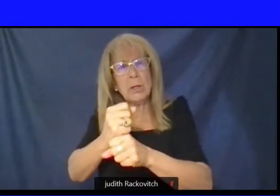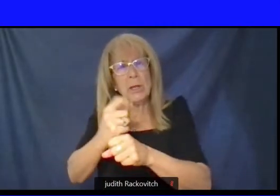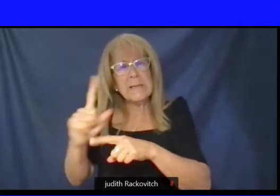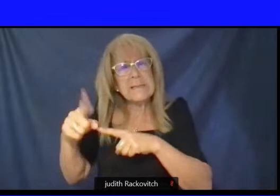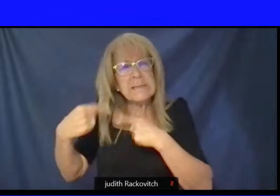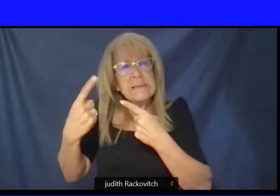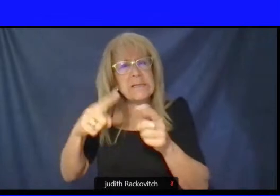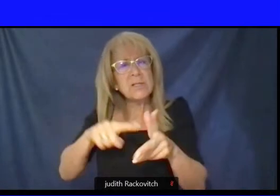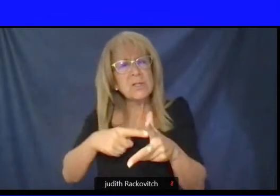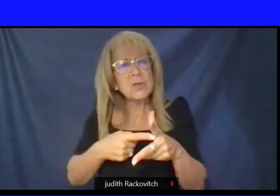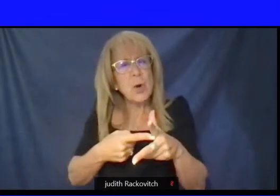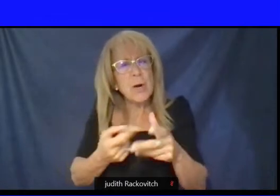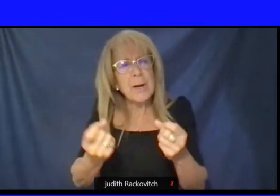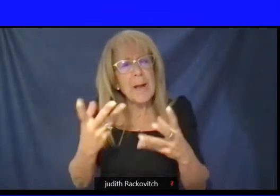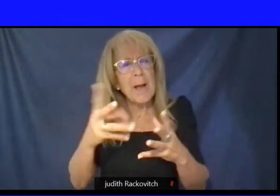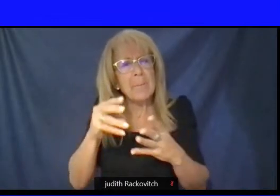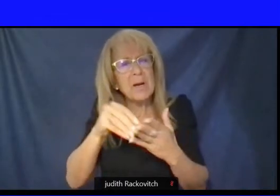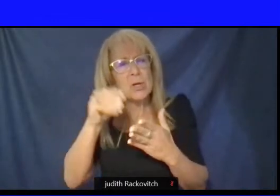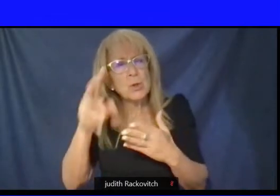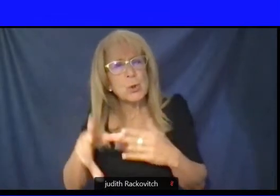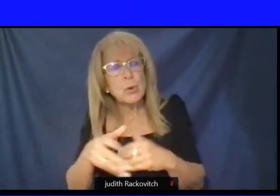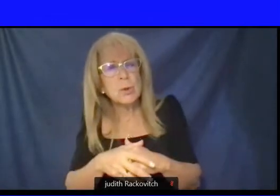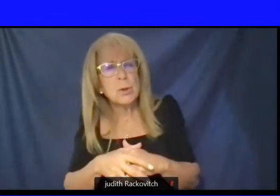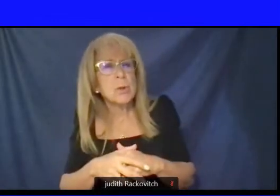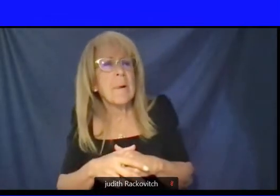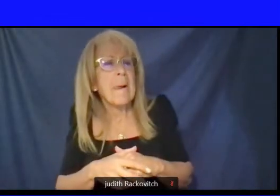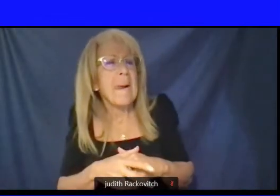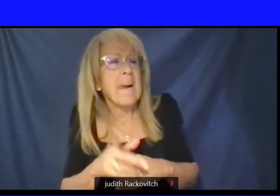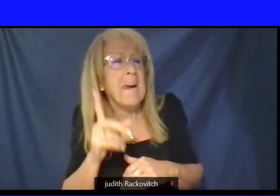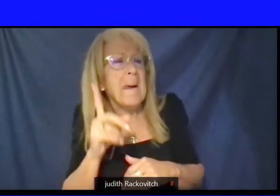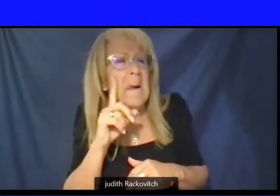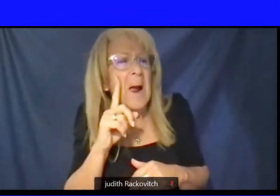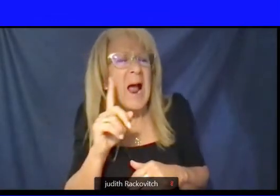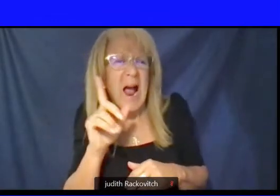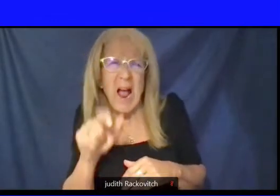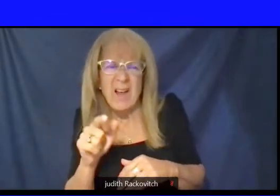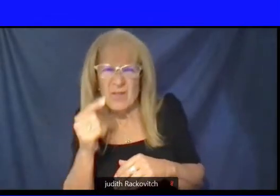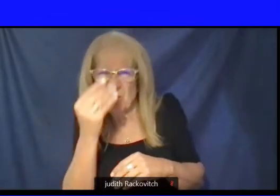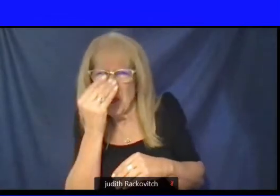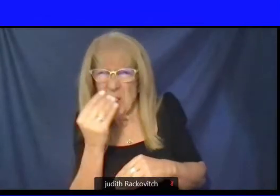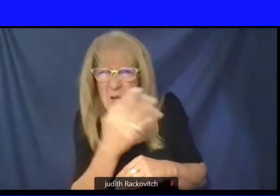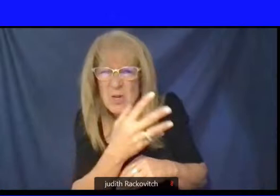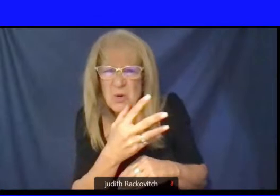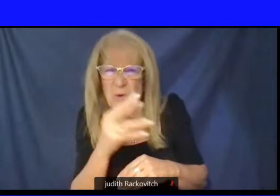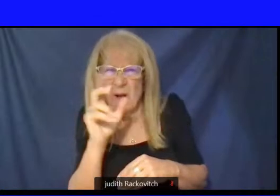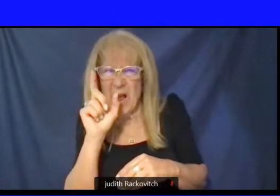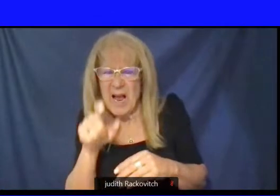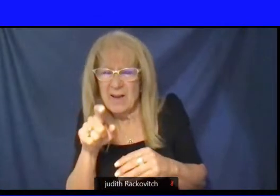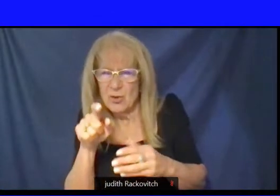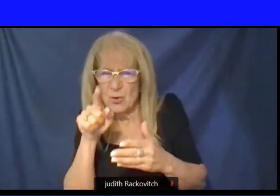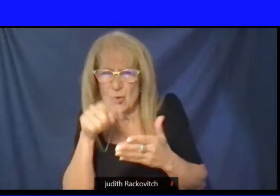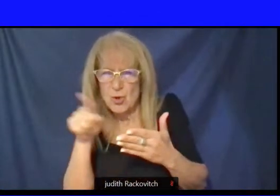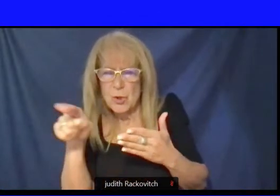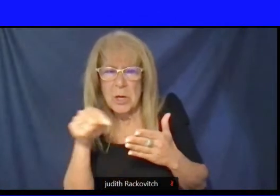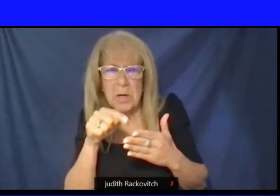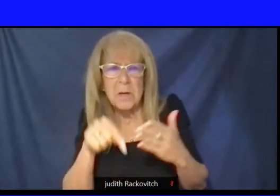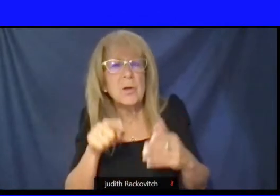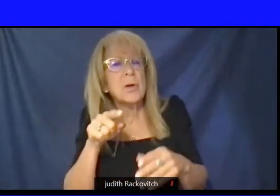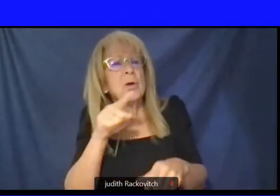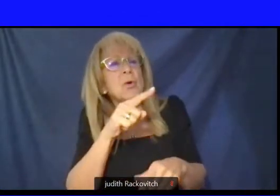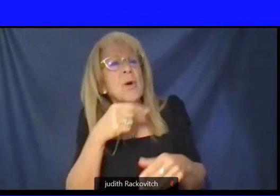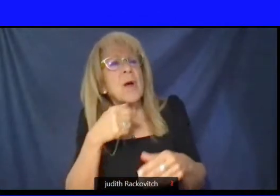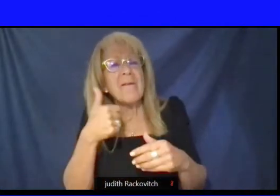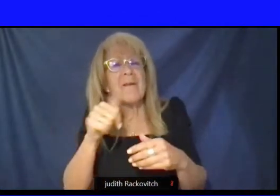up so at the school, there's someone that they can say, I would like to talk to someone or be with someone, and they would be